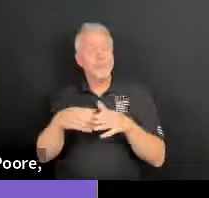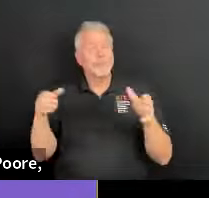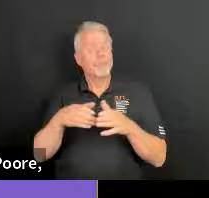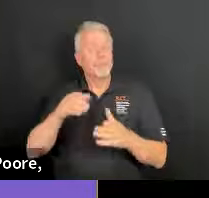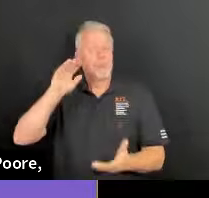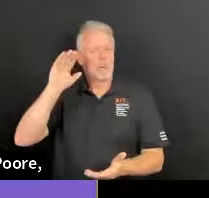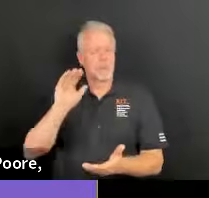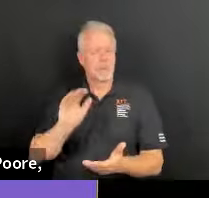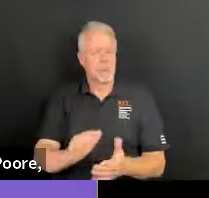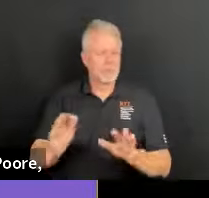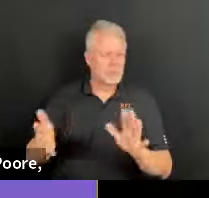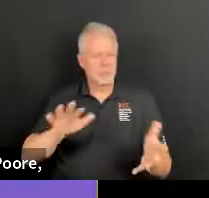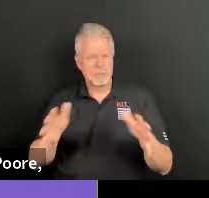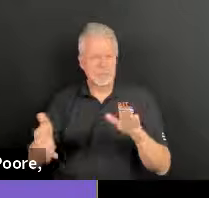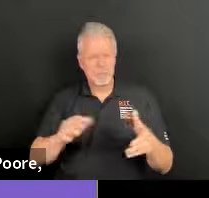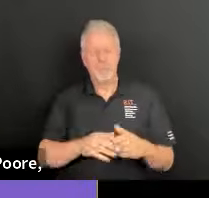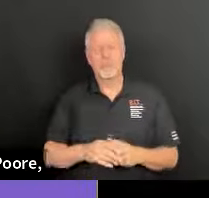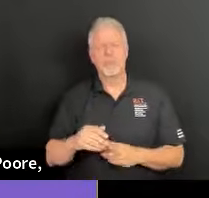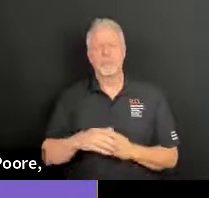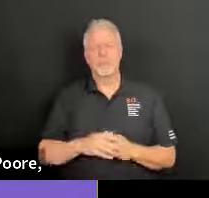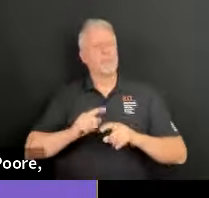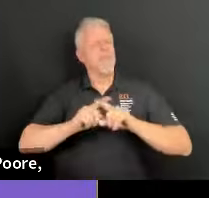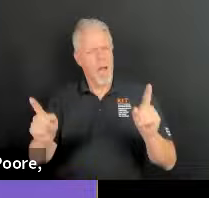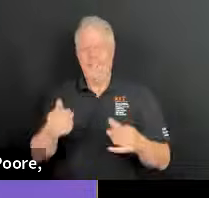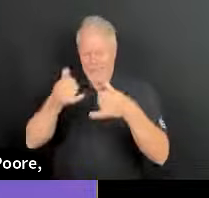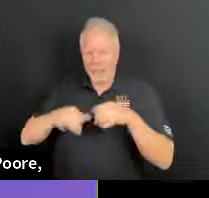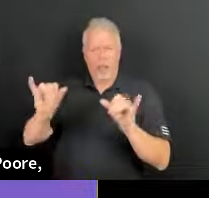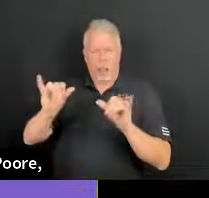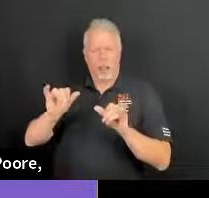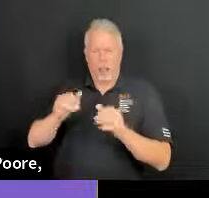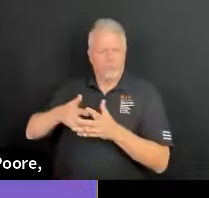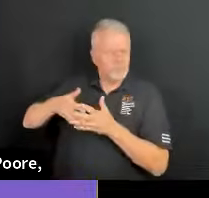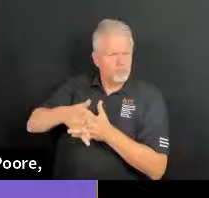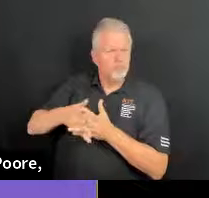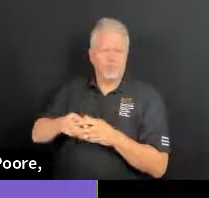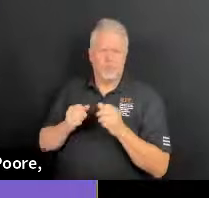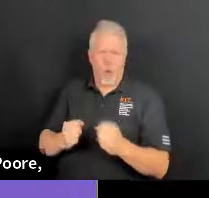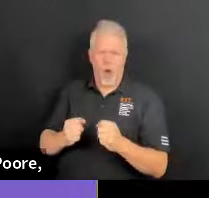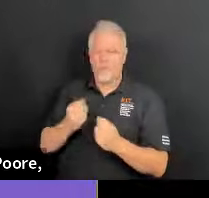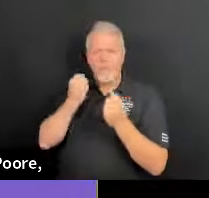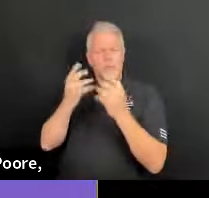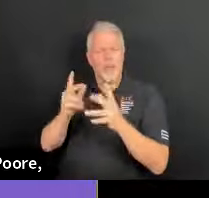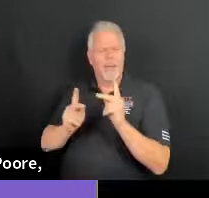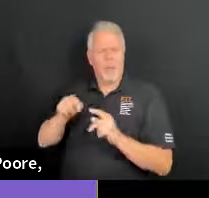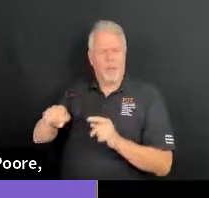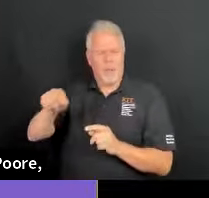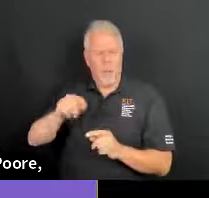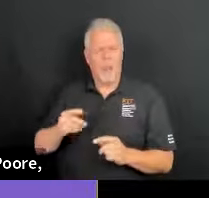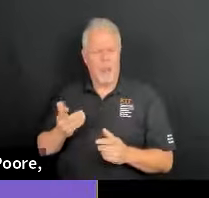Technology has had their effect on us. The need to get together to see each other has lessened.